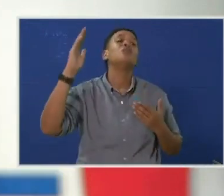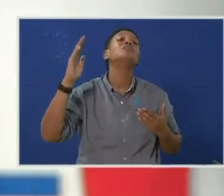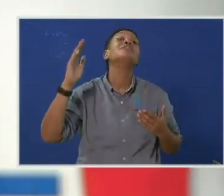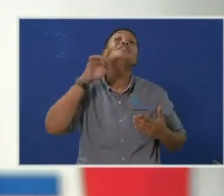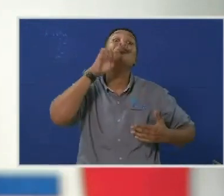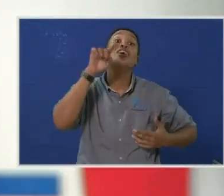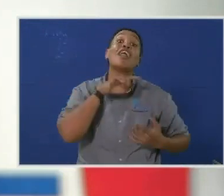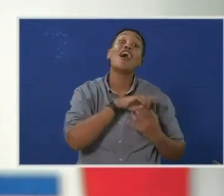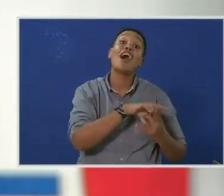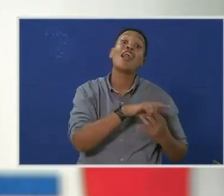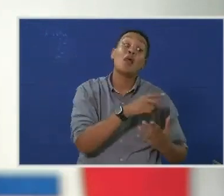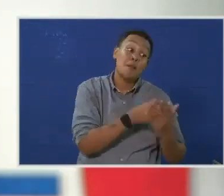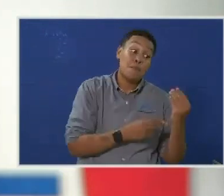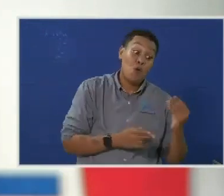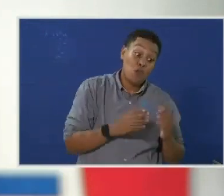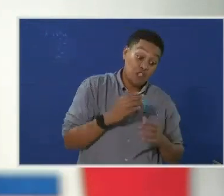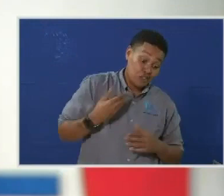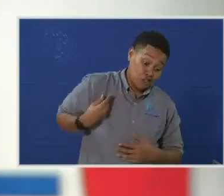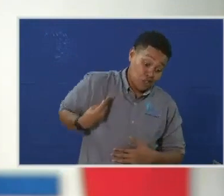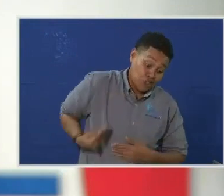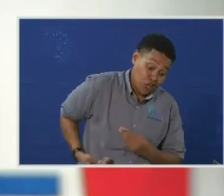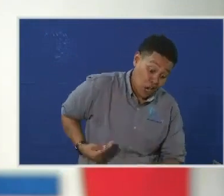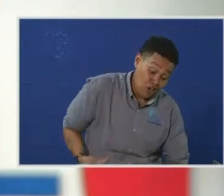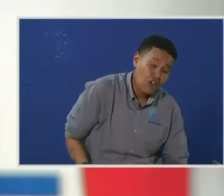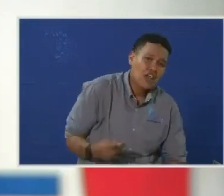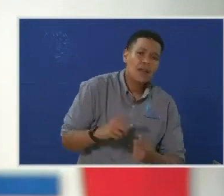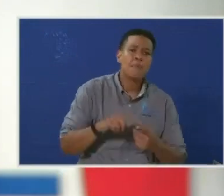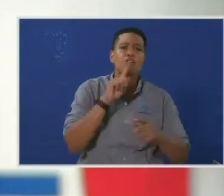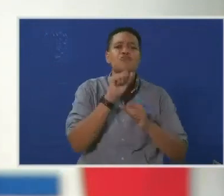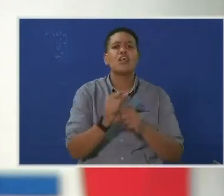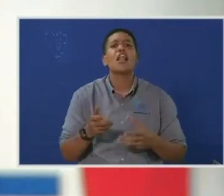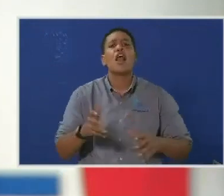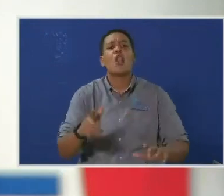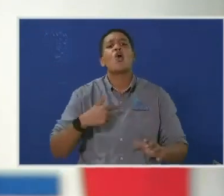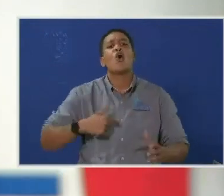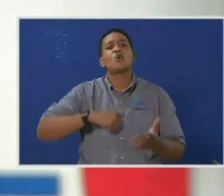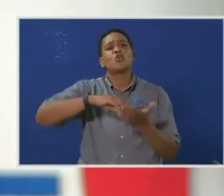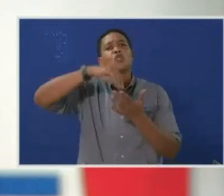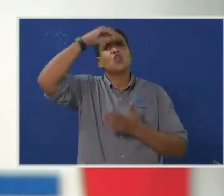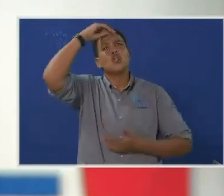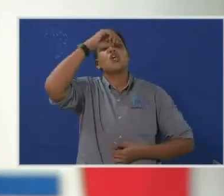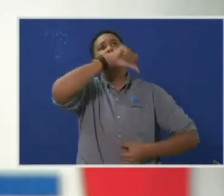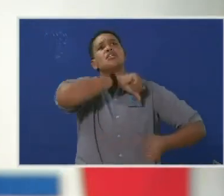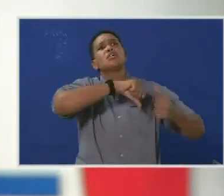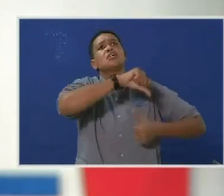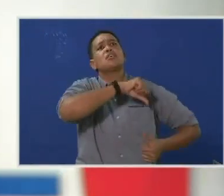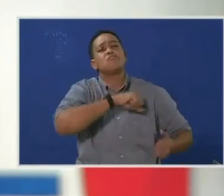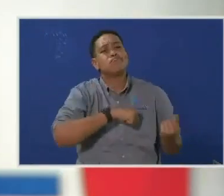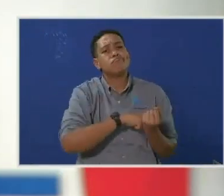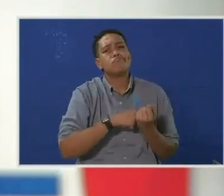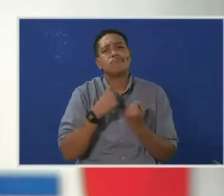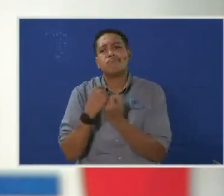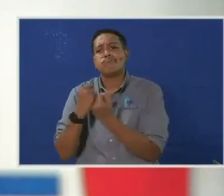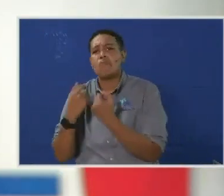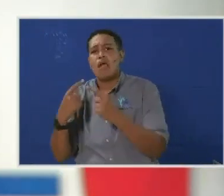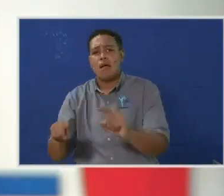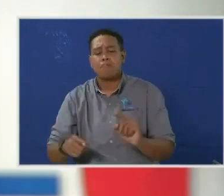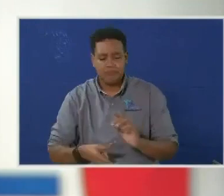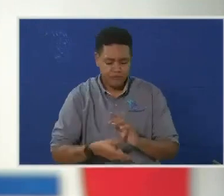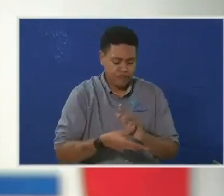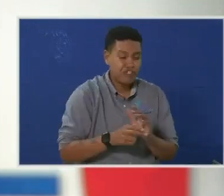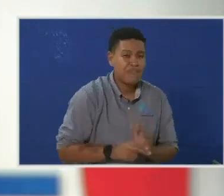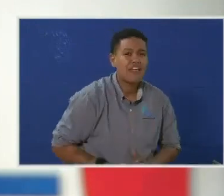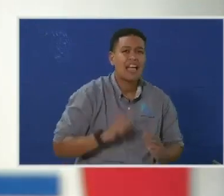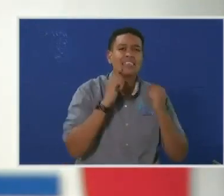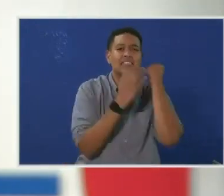it connects both generations and allows us to learn from each other. The revised